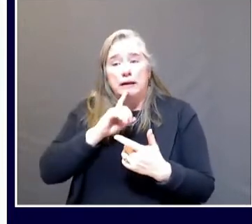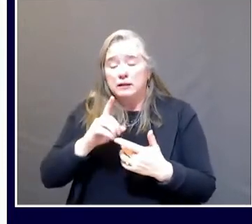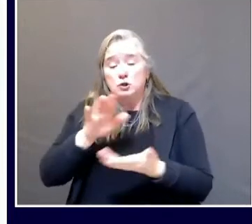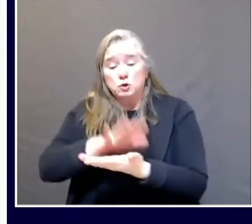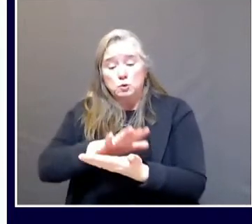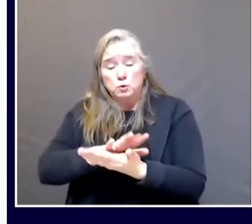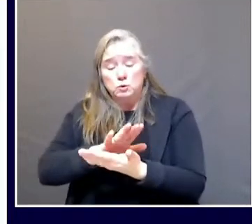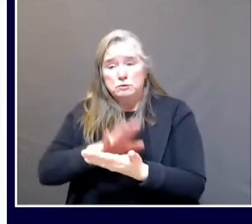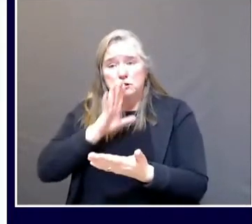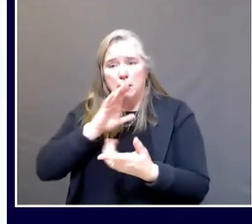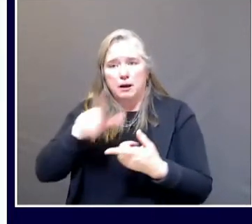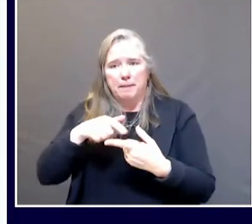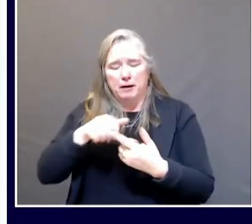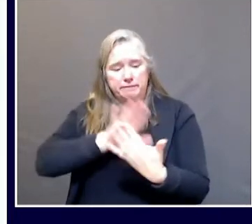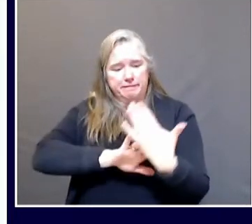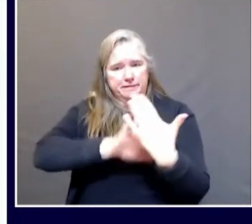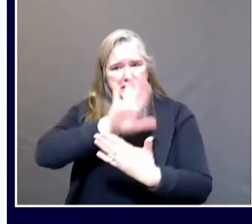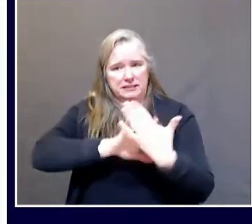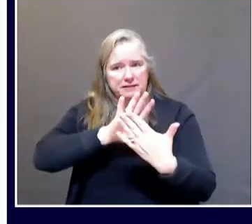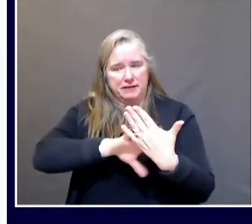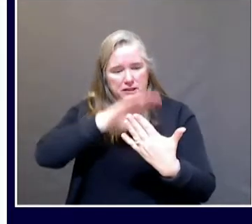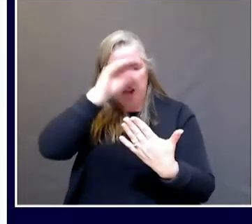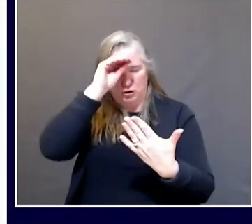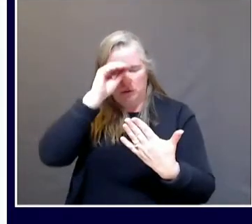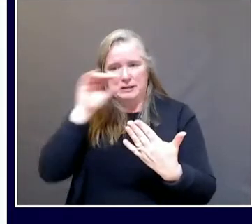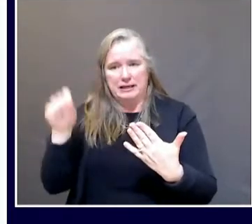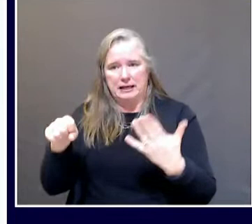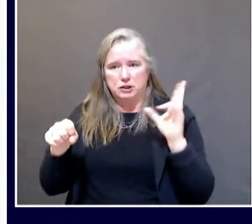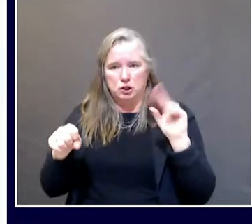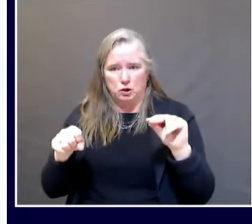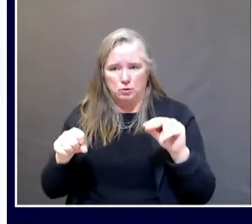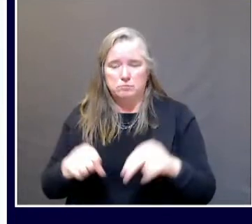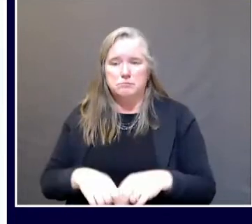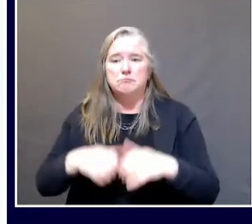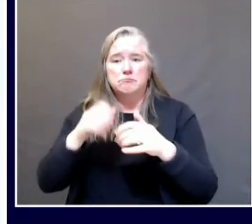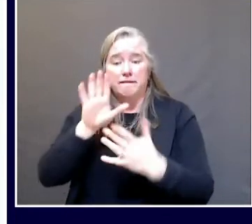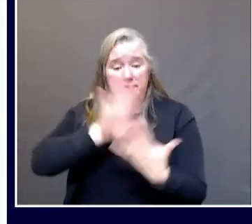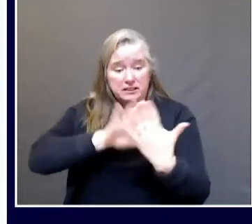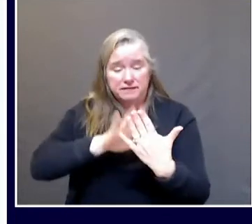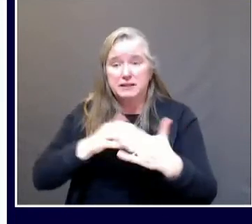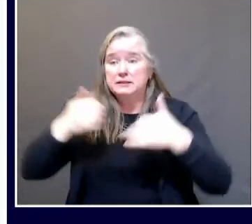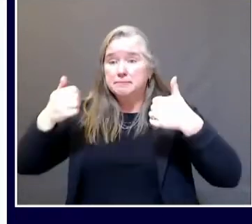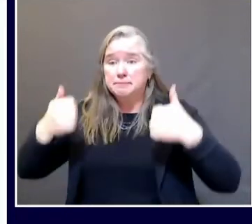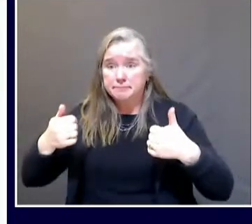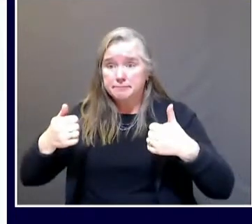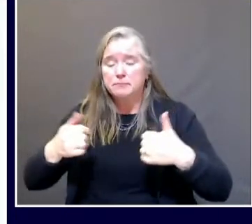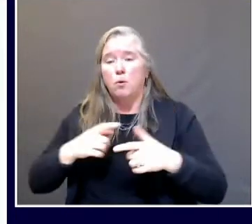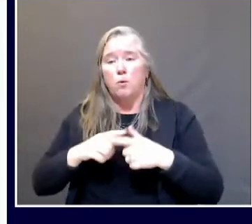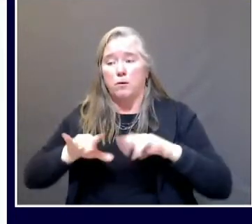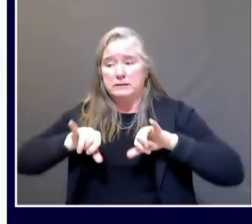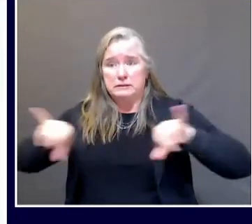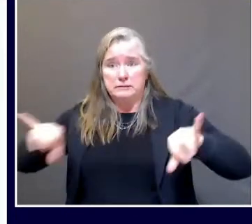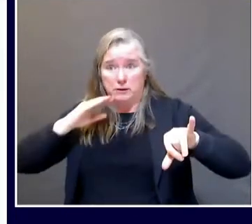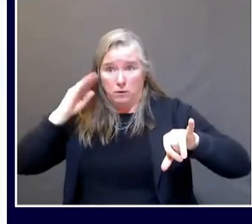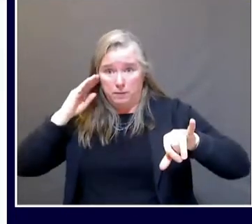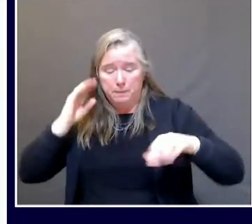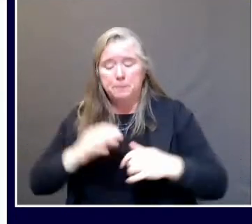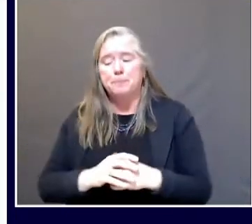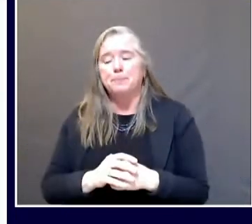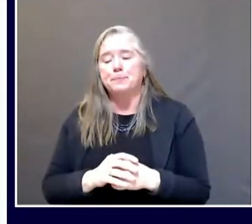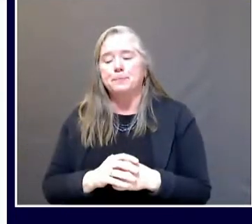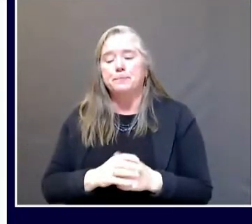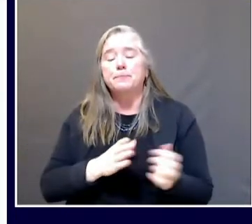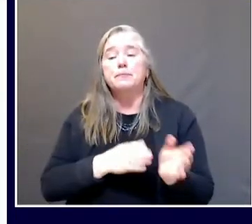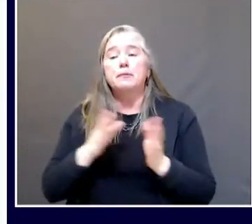Maine Principals Association adopted a policy for school sports that said if a county is yellow, then there would not